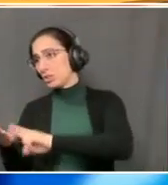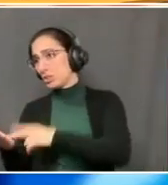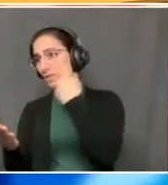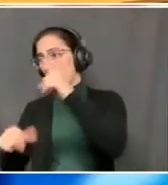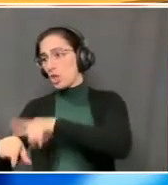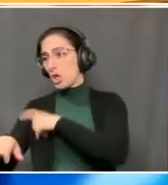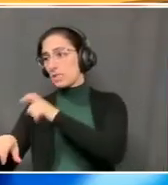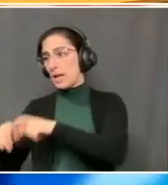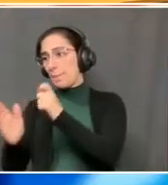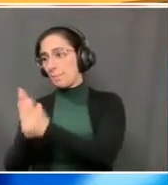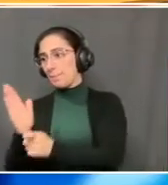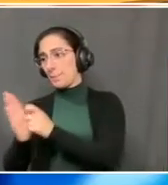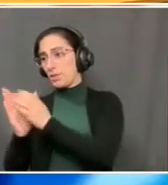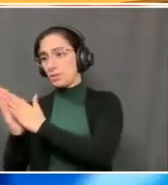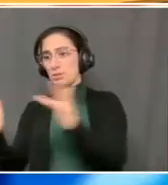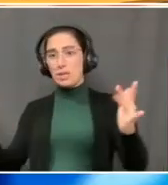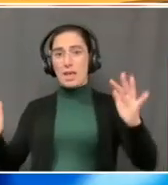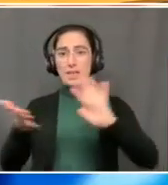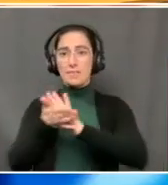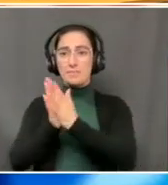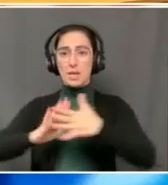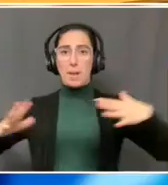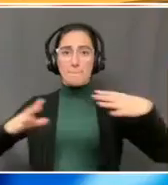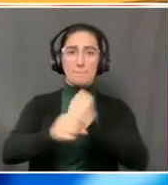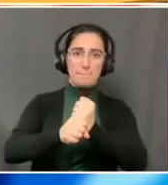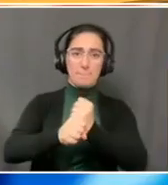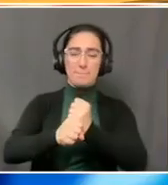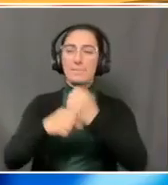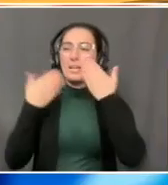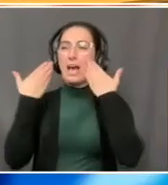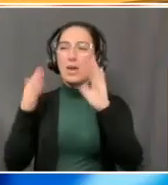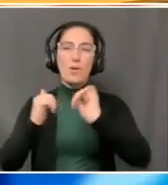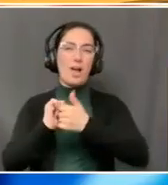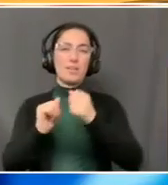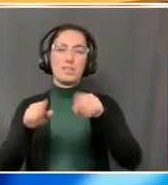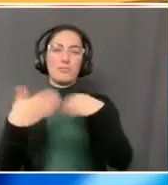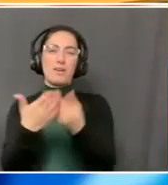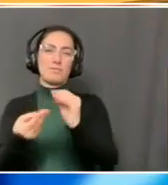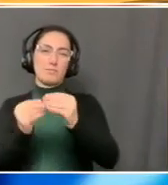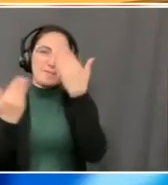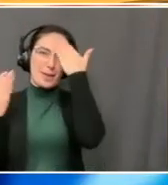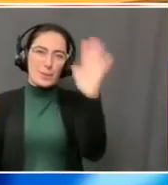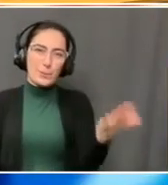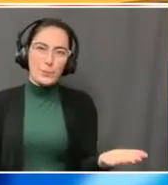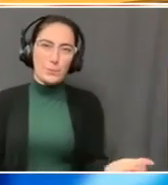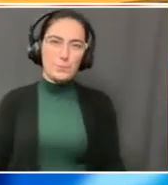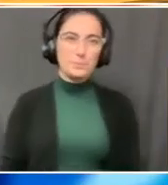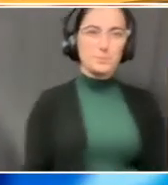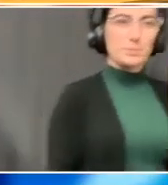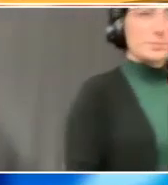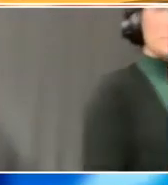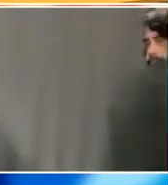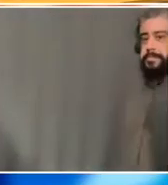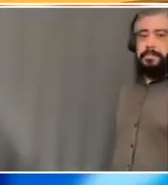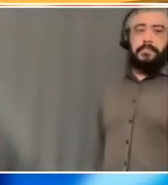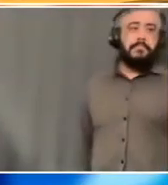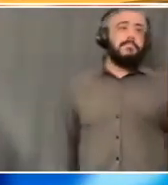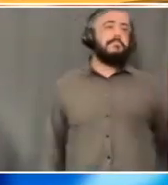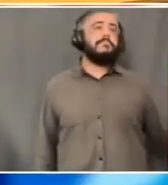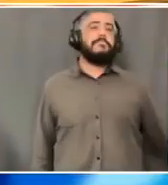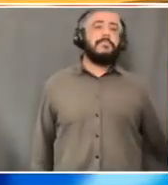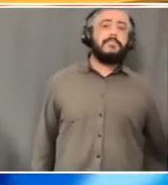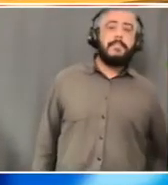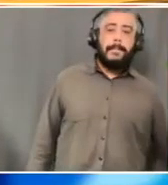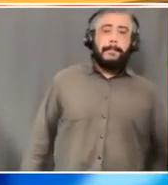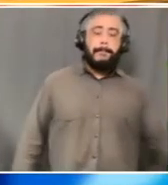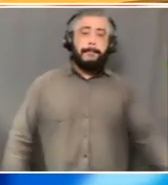and summing them, but I don't know how they've arrived at that figure. And it generally, it comes down to what the